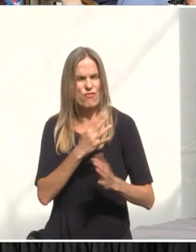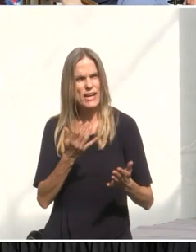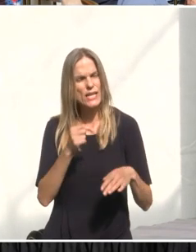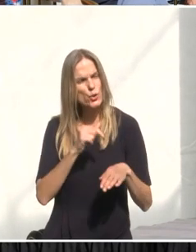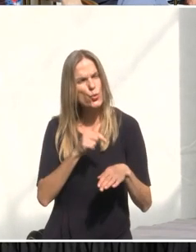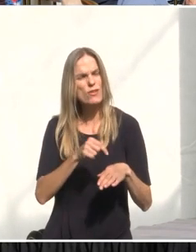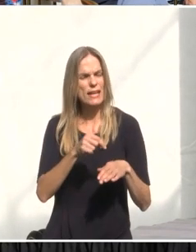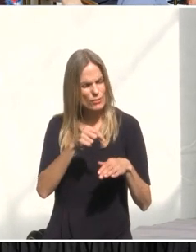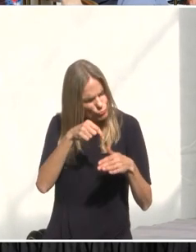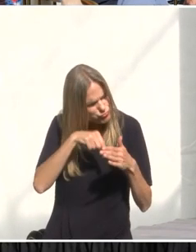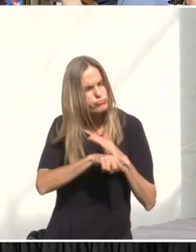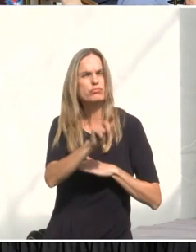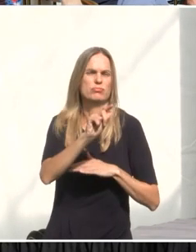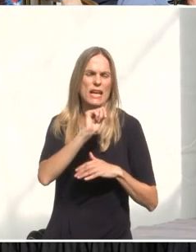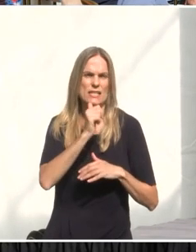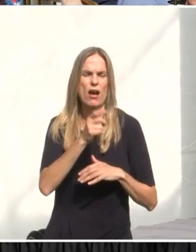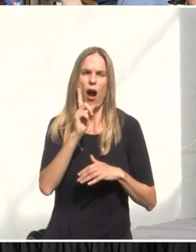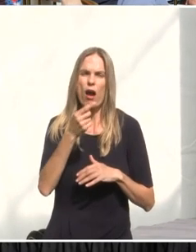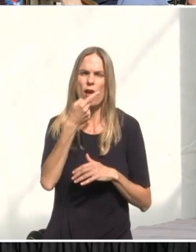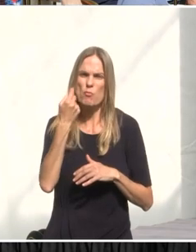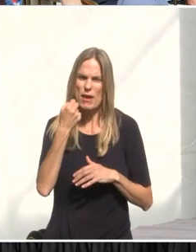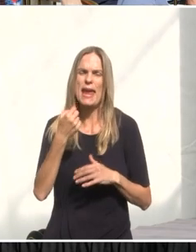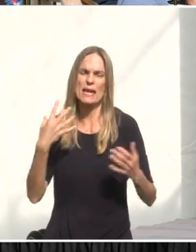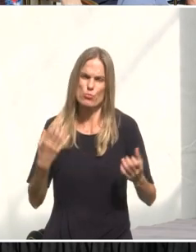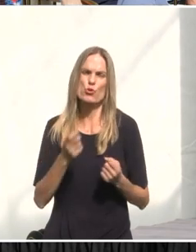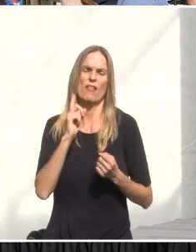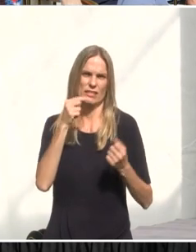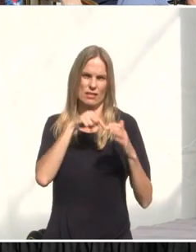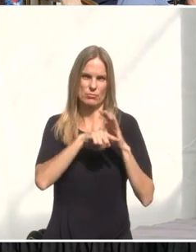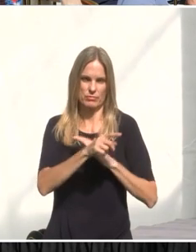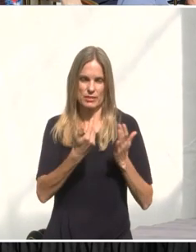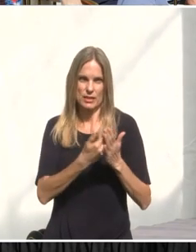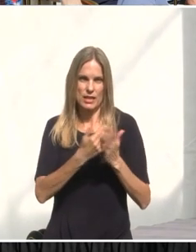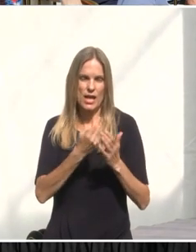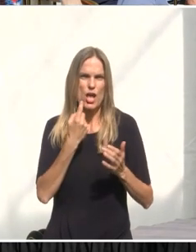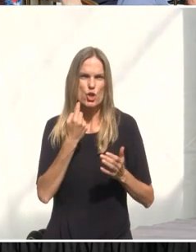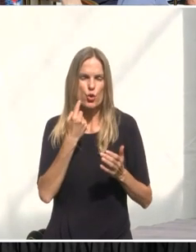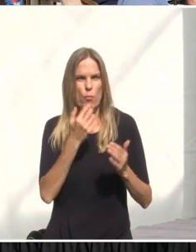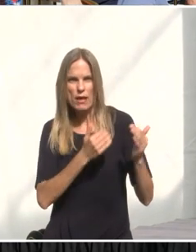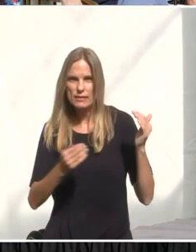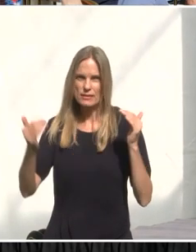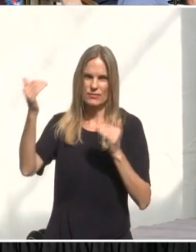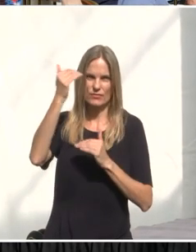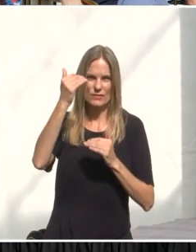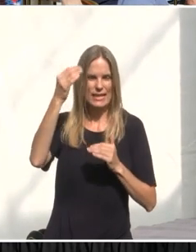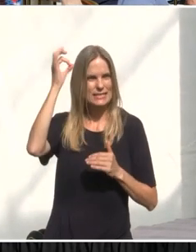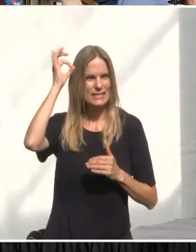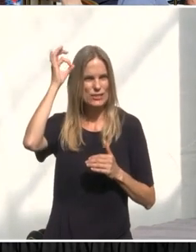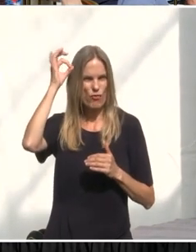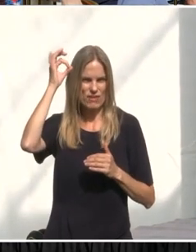to do that. For example, in Finland, we have highest rates of schizophrenia in the